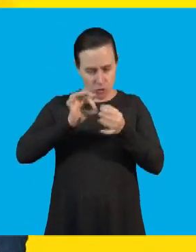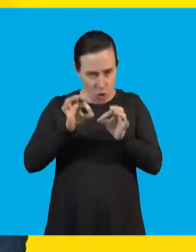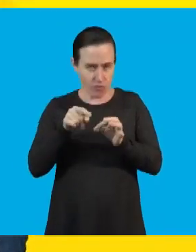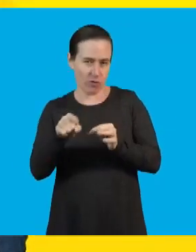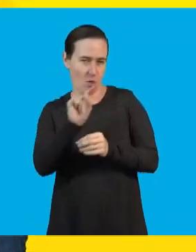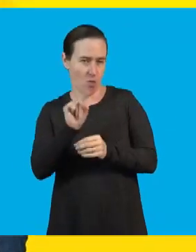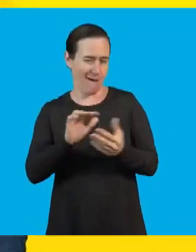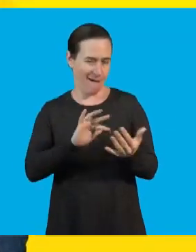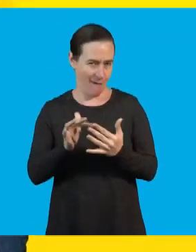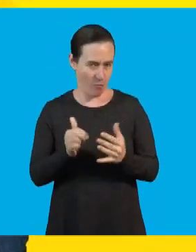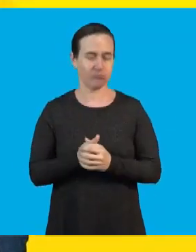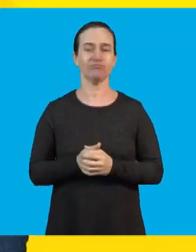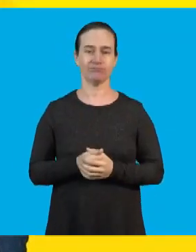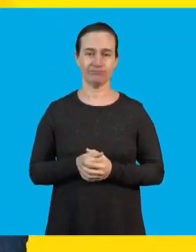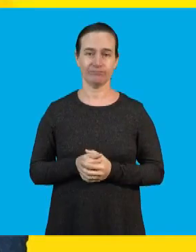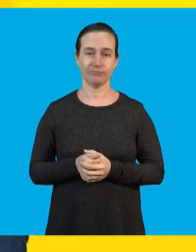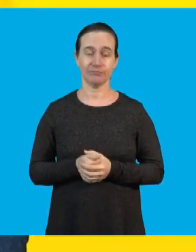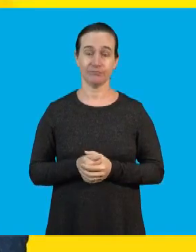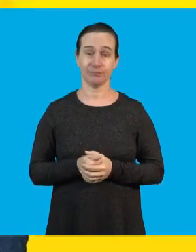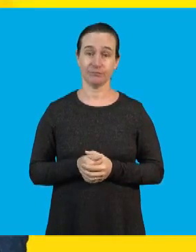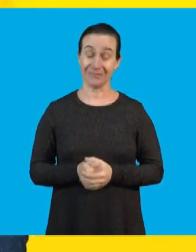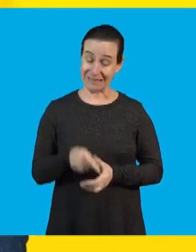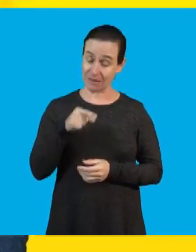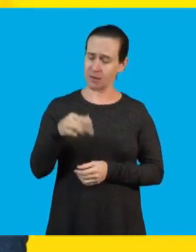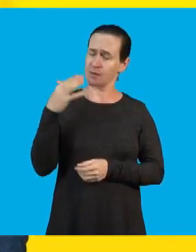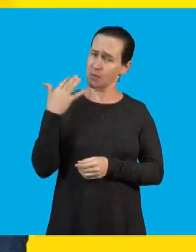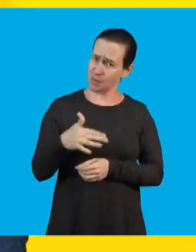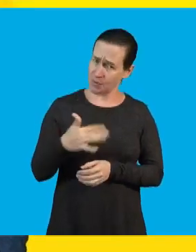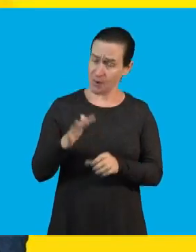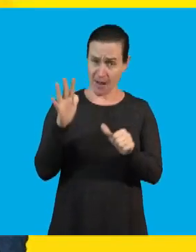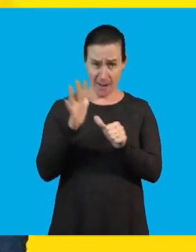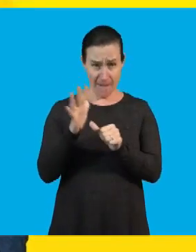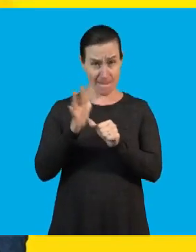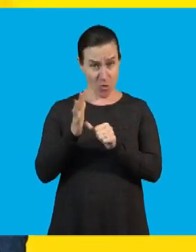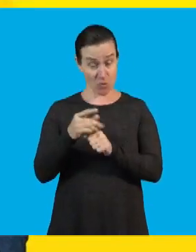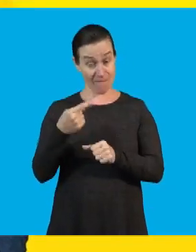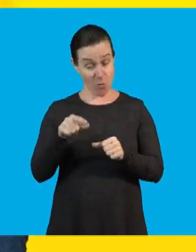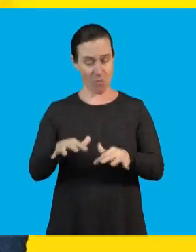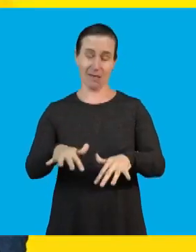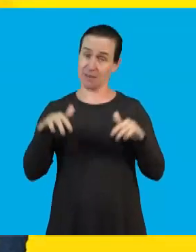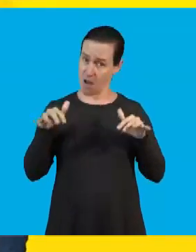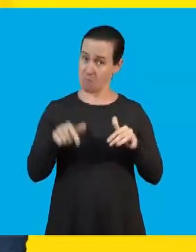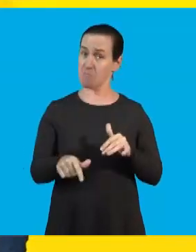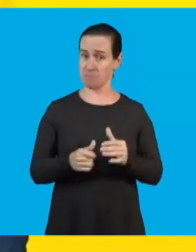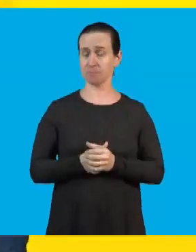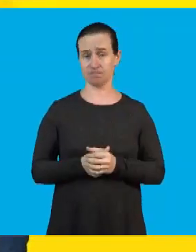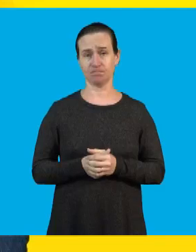interpretation kind of questions. And remember, this is becoming rather important when you hit an exam